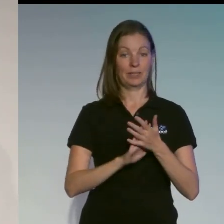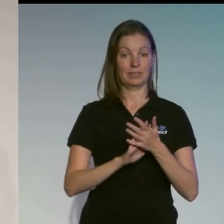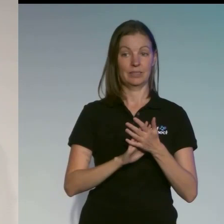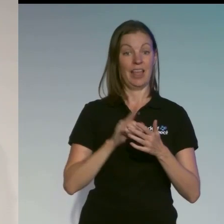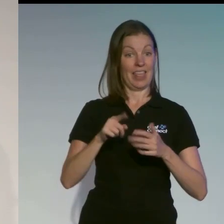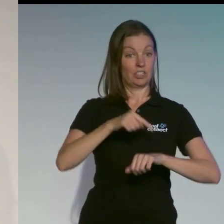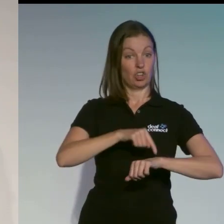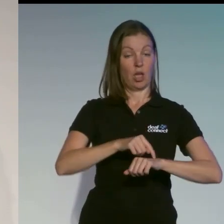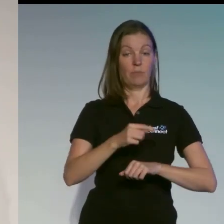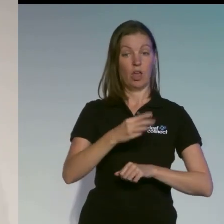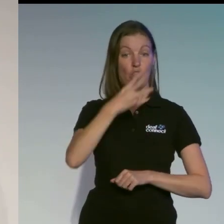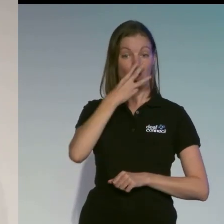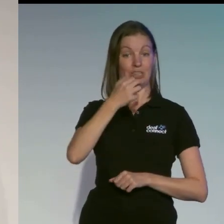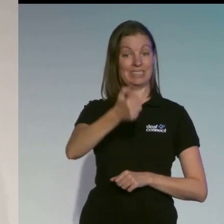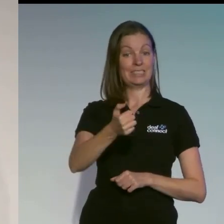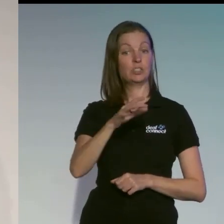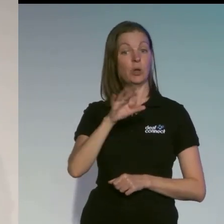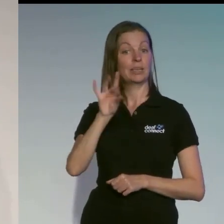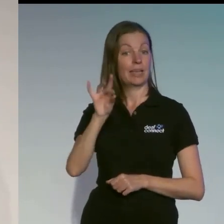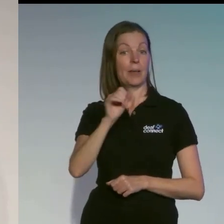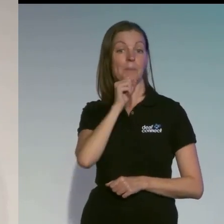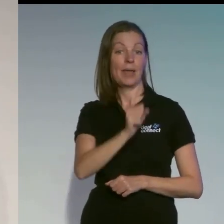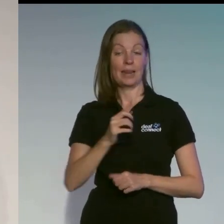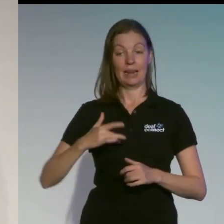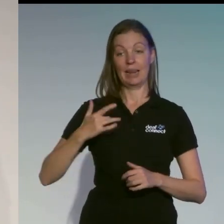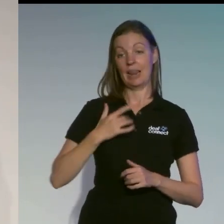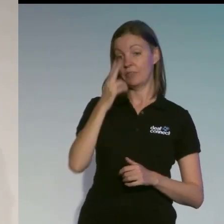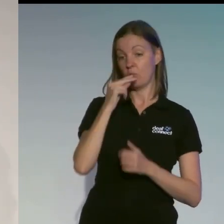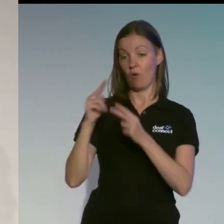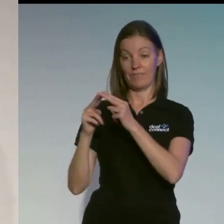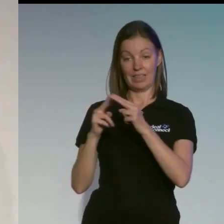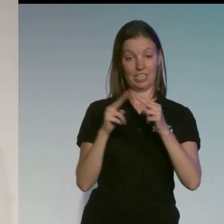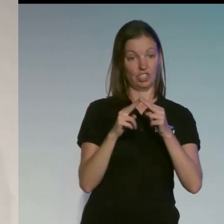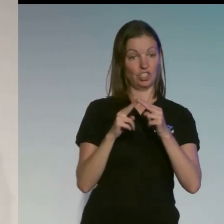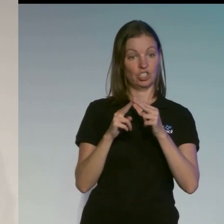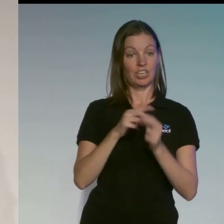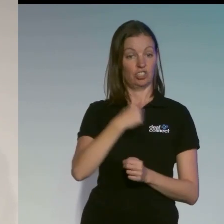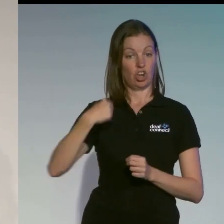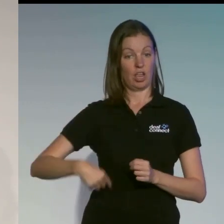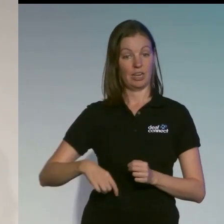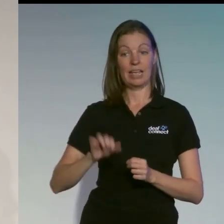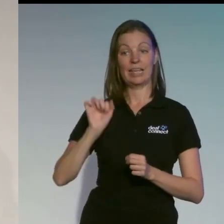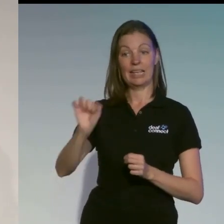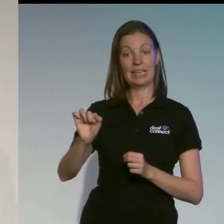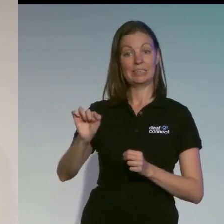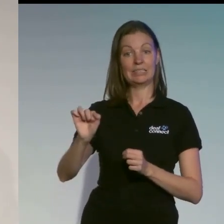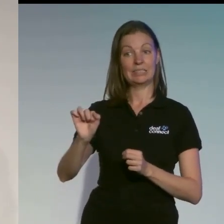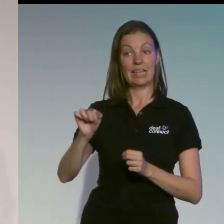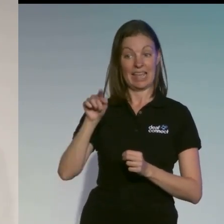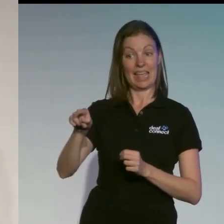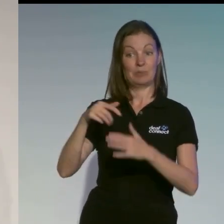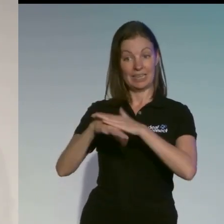gay man who lived in a small village in China, he experienced 19 days